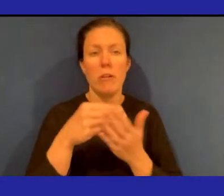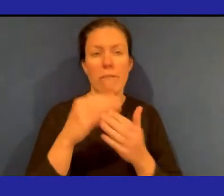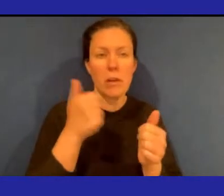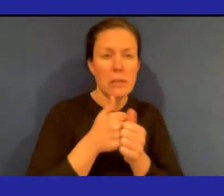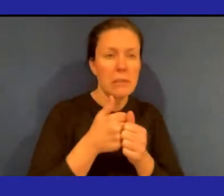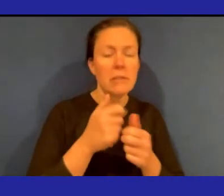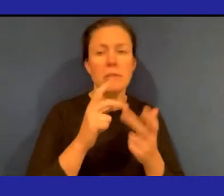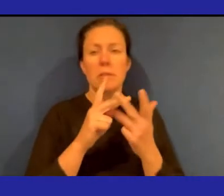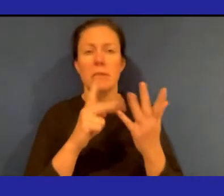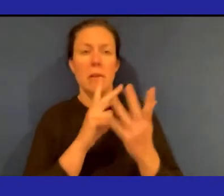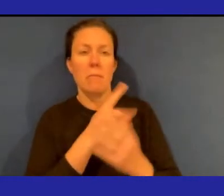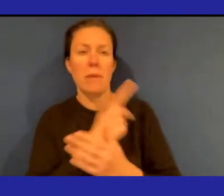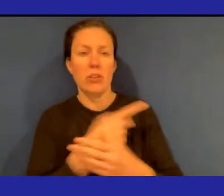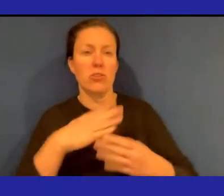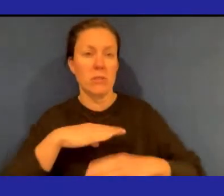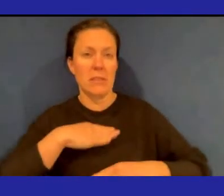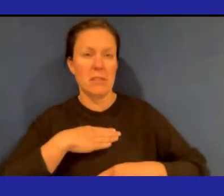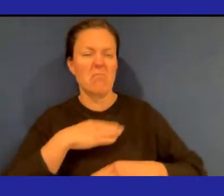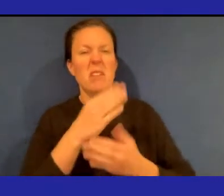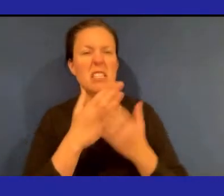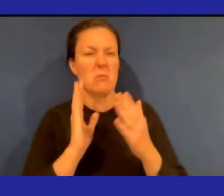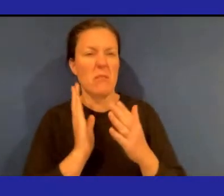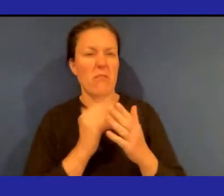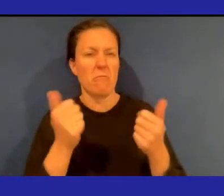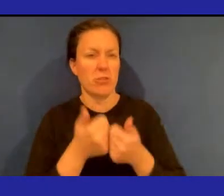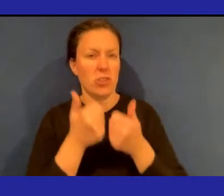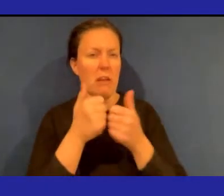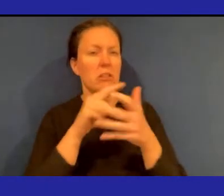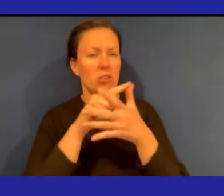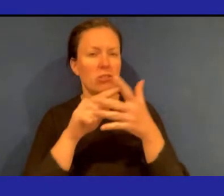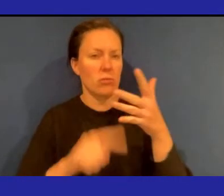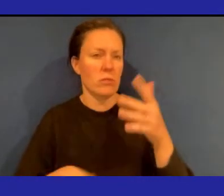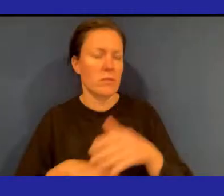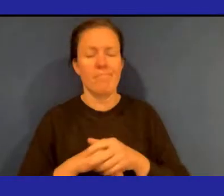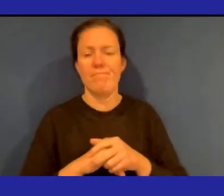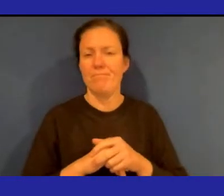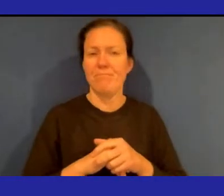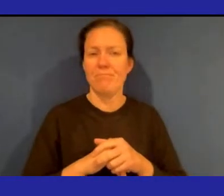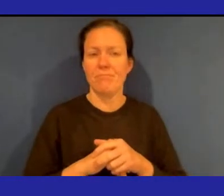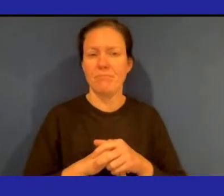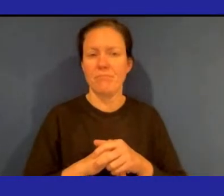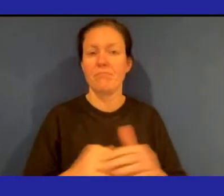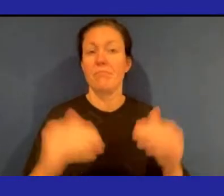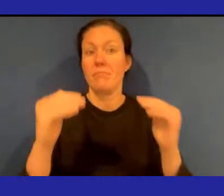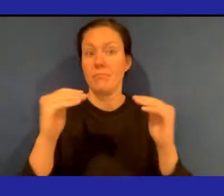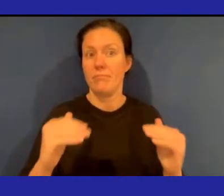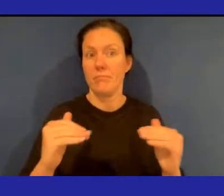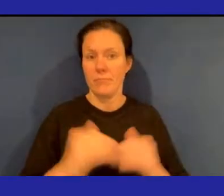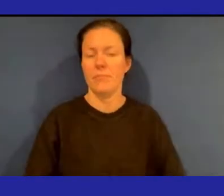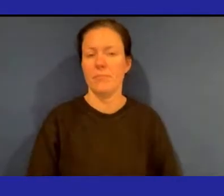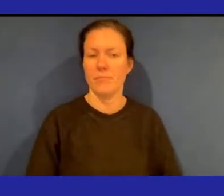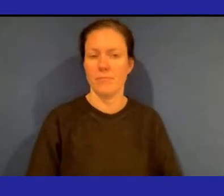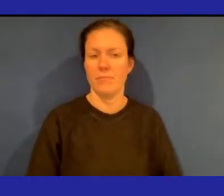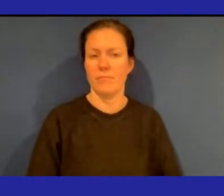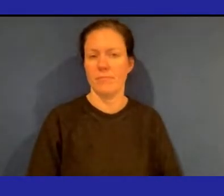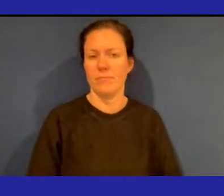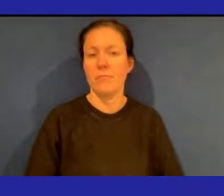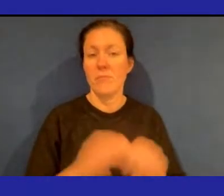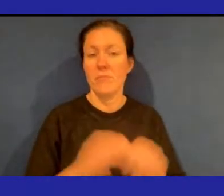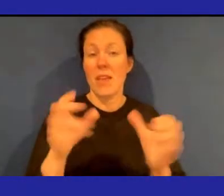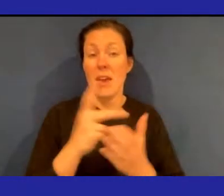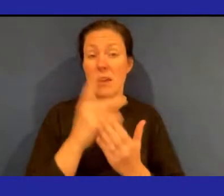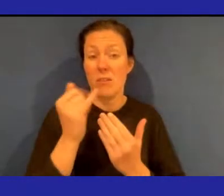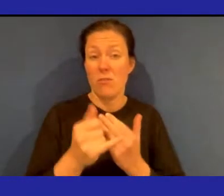and the challenges that we face while trying to move forward. Slide 2. Active projects and